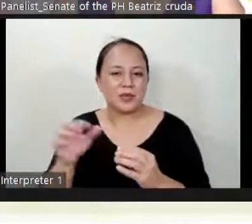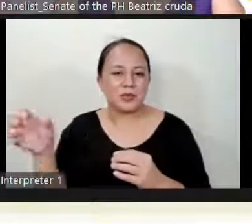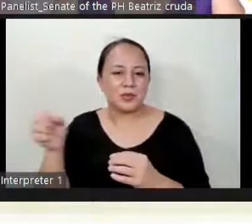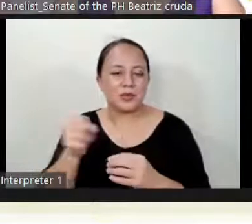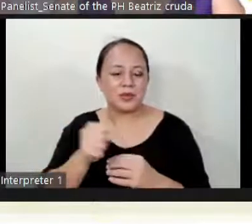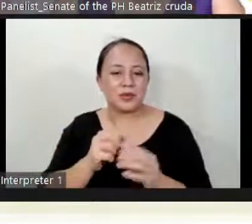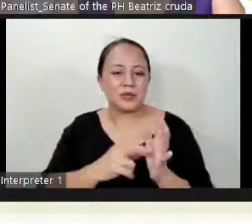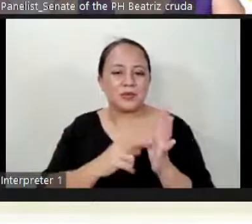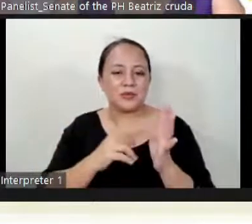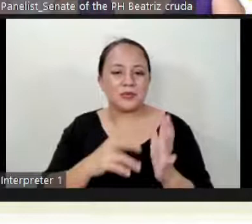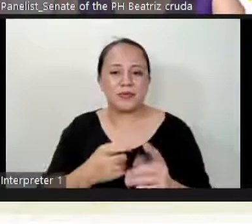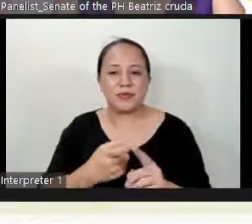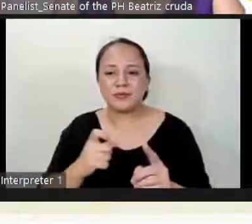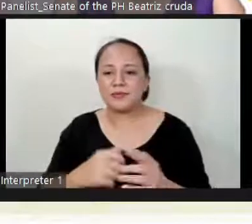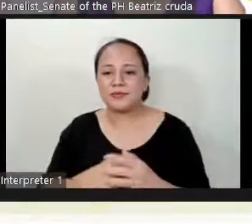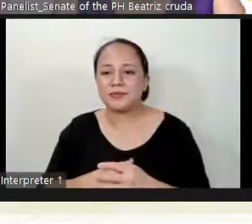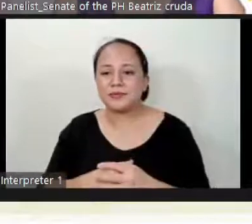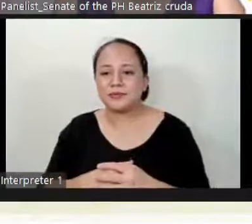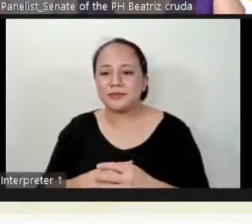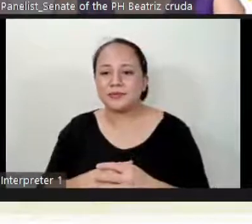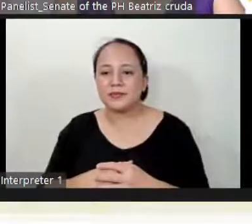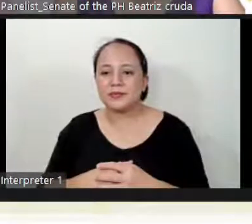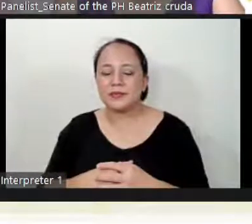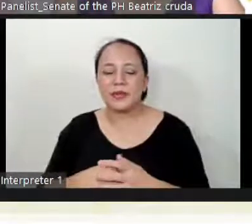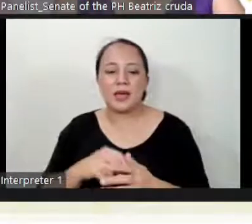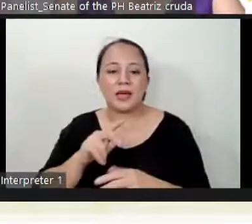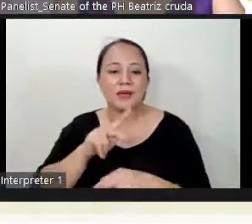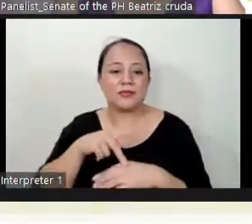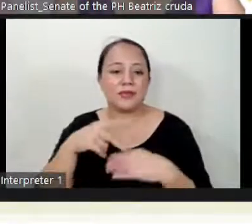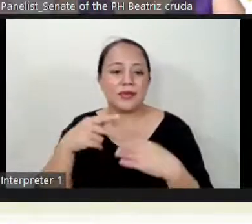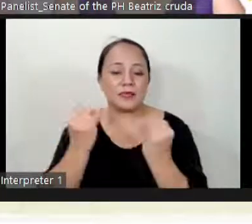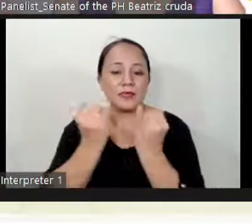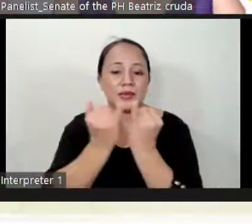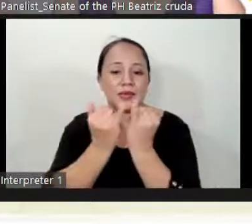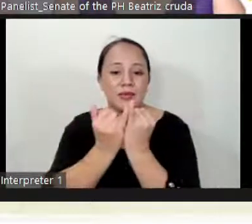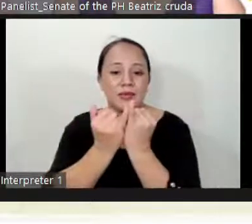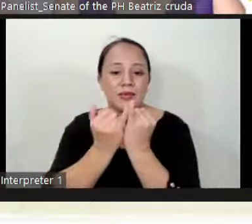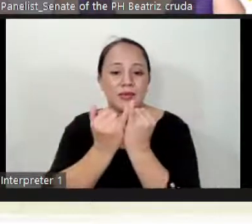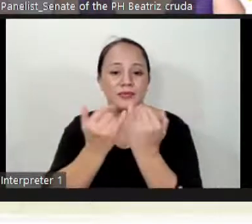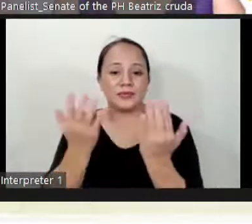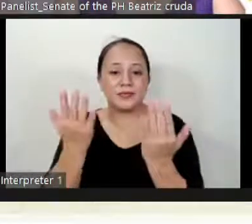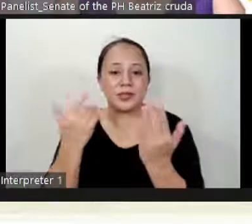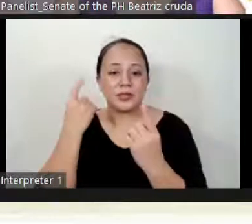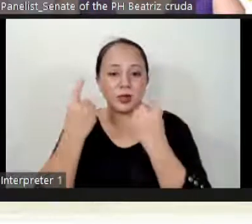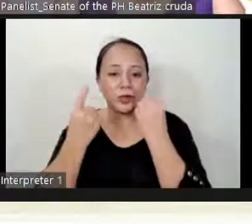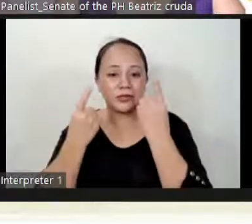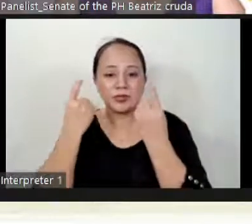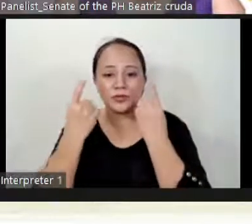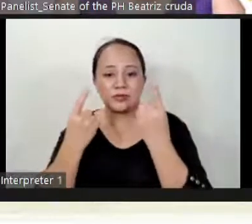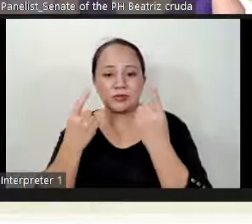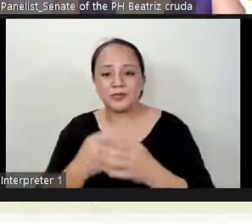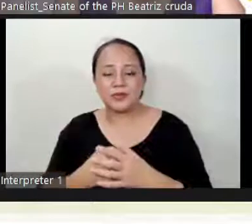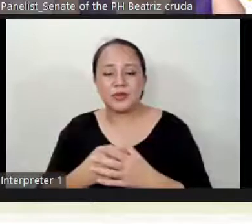our representative from PhilHealth as the concern for lowering